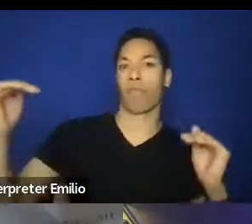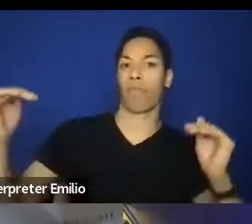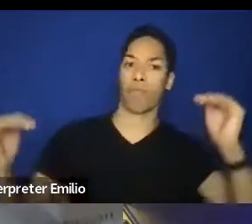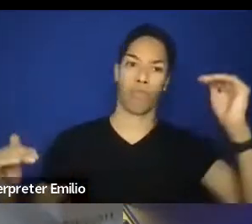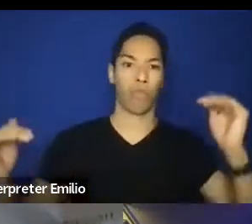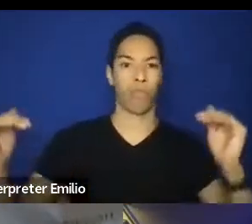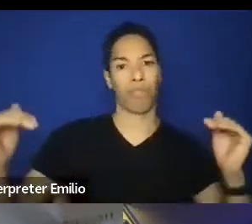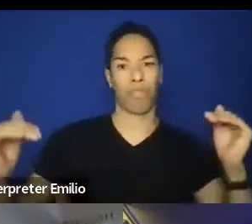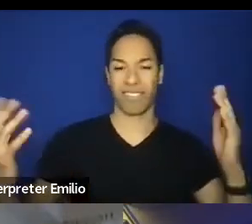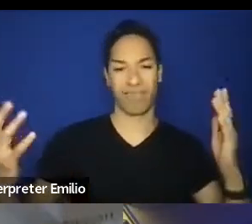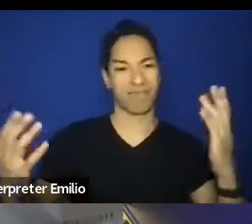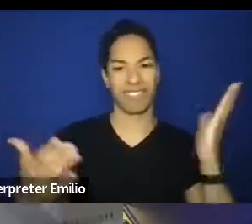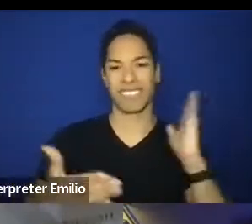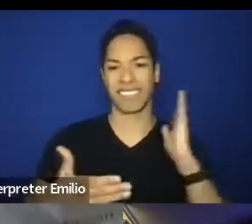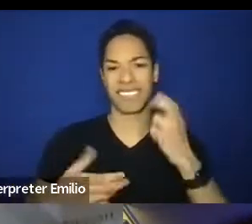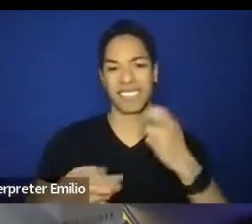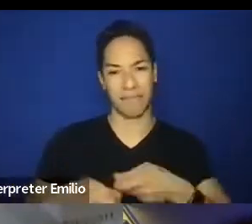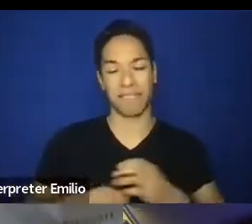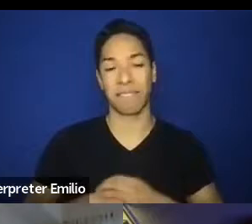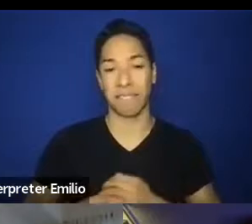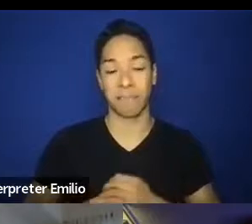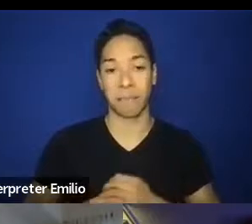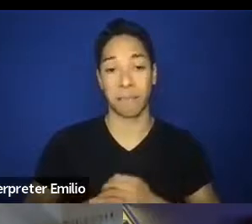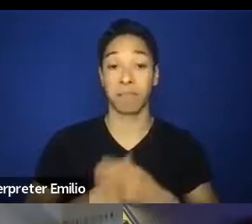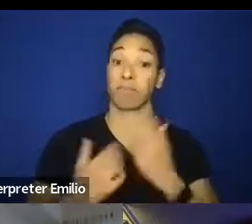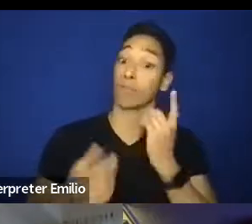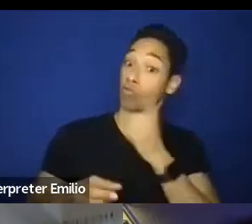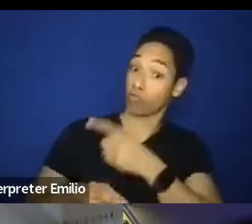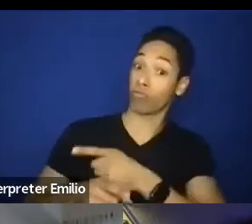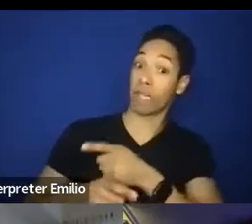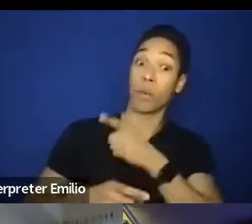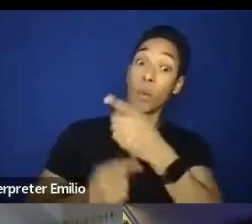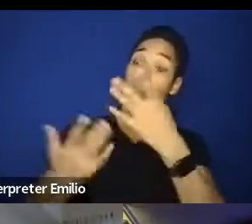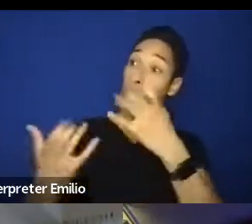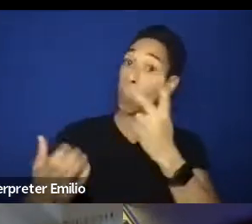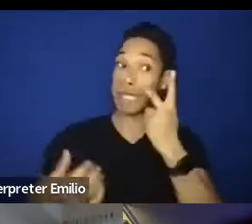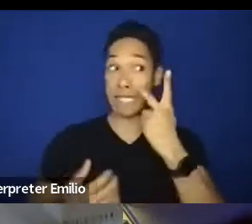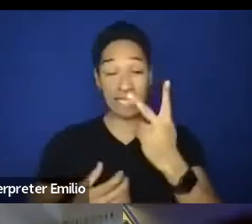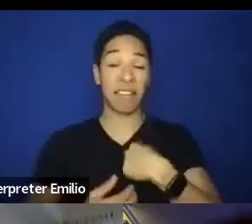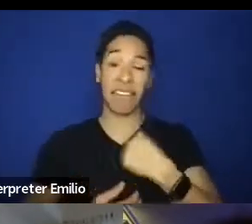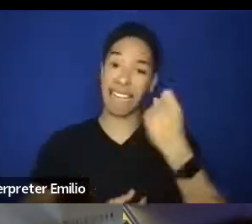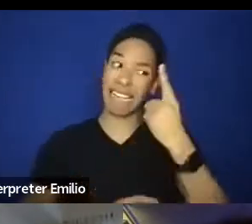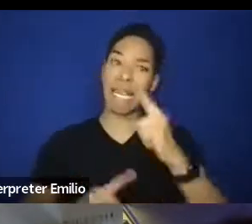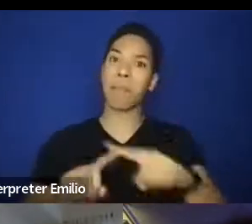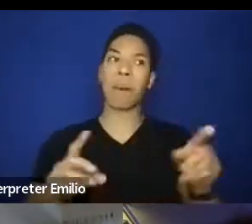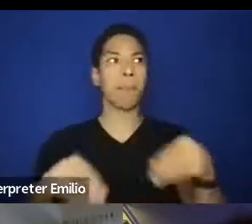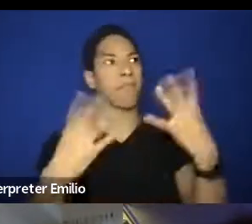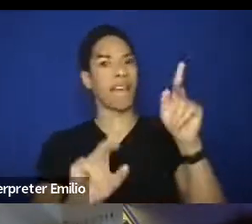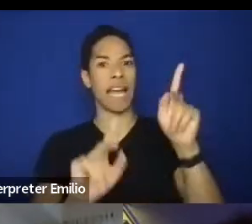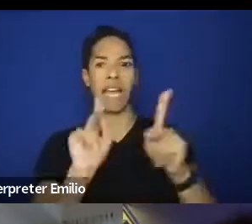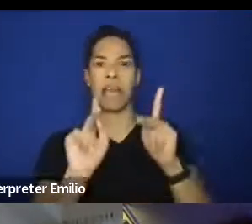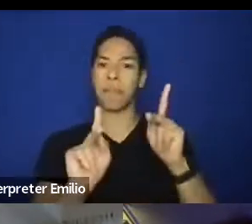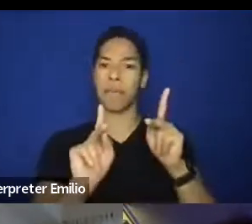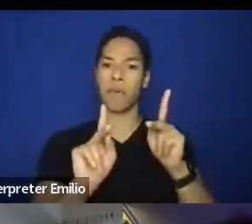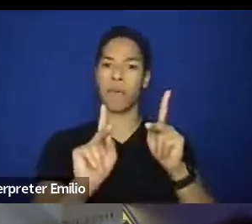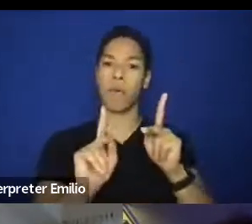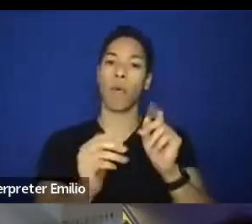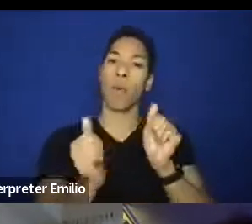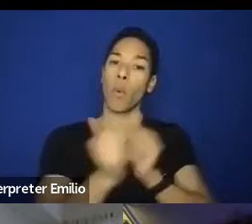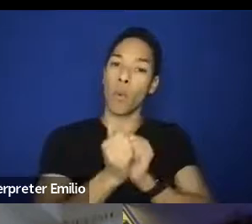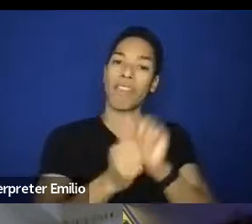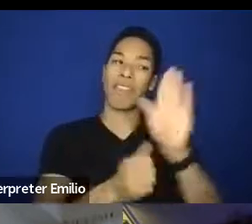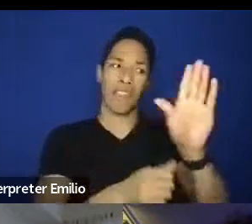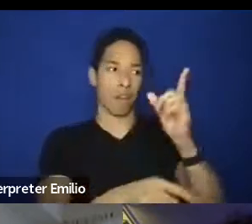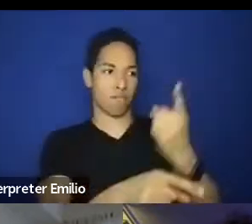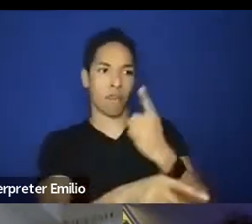And you need to see it, whatever. I'm not even going to argue that point, but then give people time to actually learn it in whatever access need they need to do,